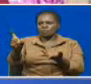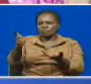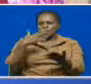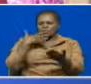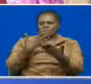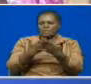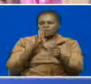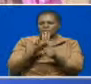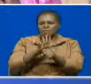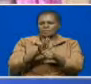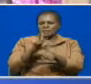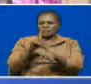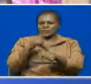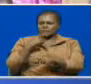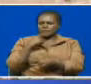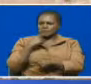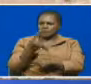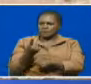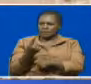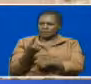Thank you. Well said there.